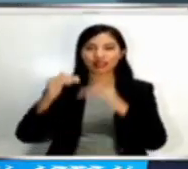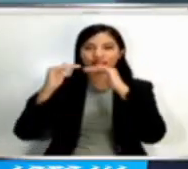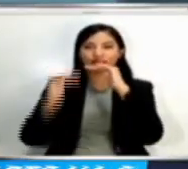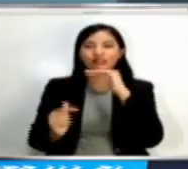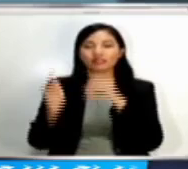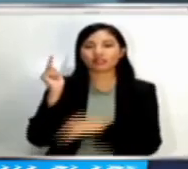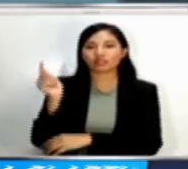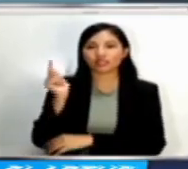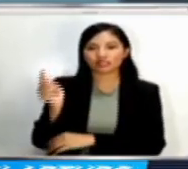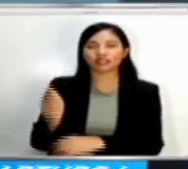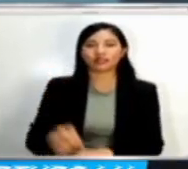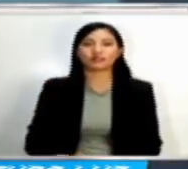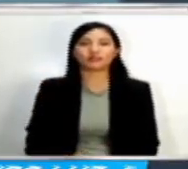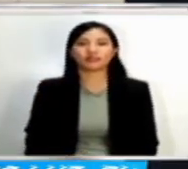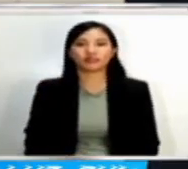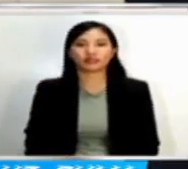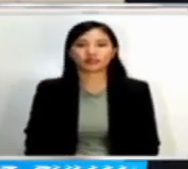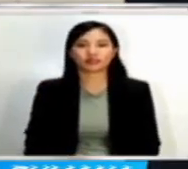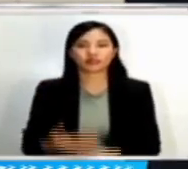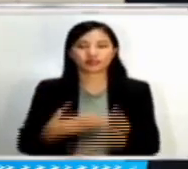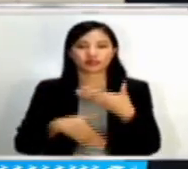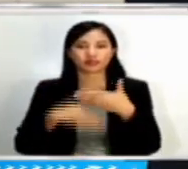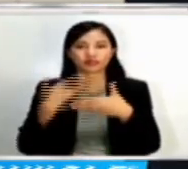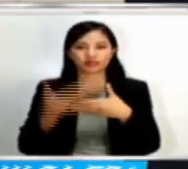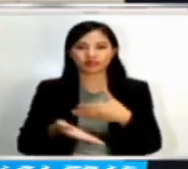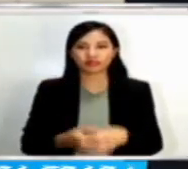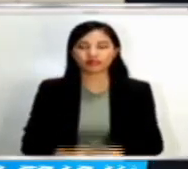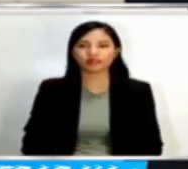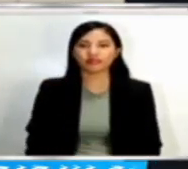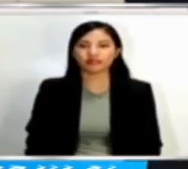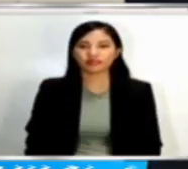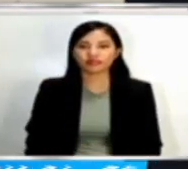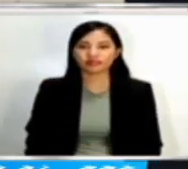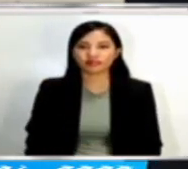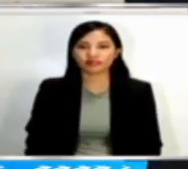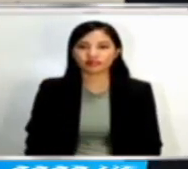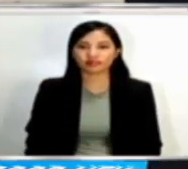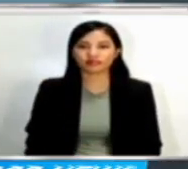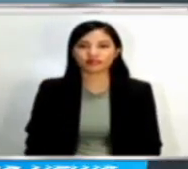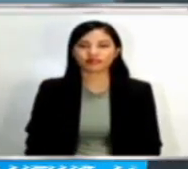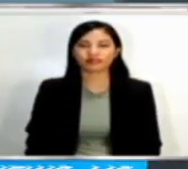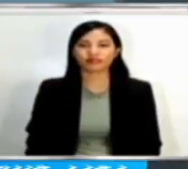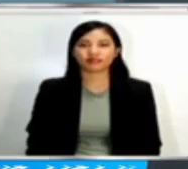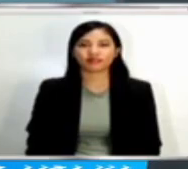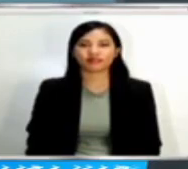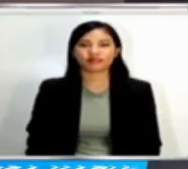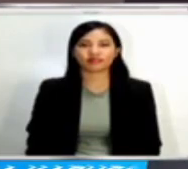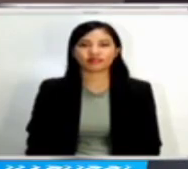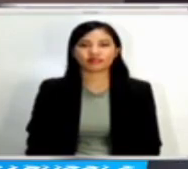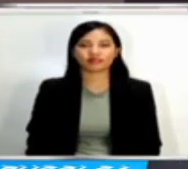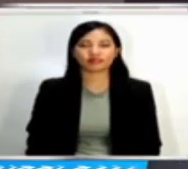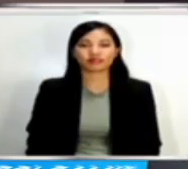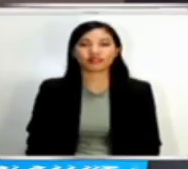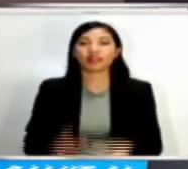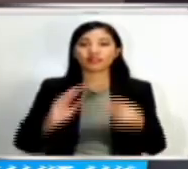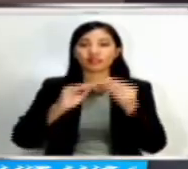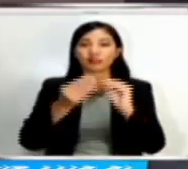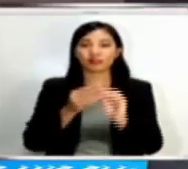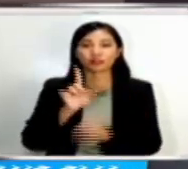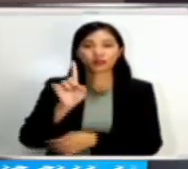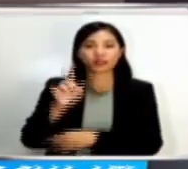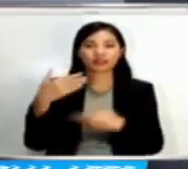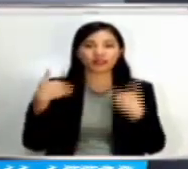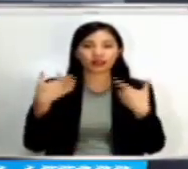Good for you, I guess you moved on really easily. You found a new girl and it only took a couple weeks. Number 1 sa Hot 100 at